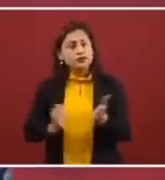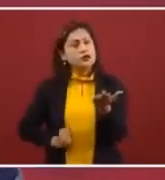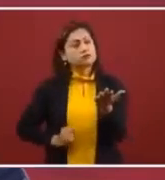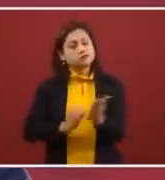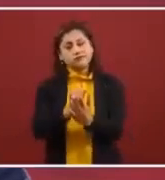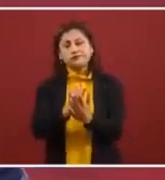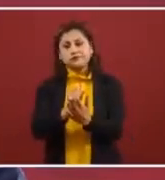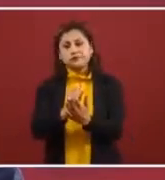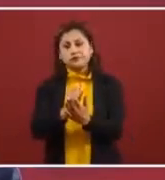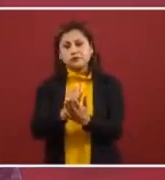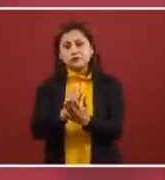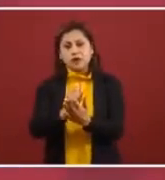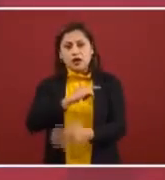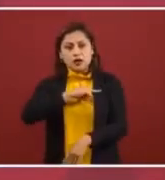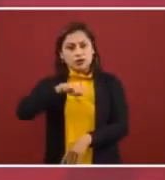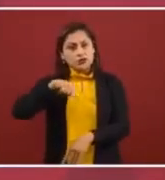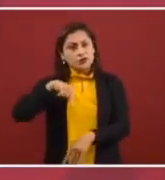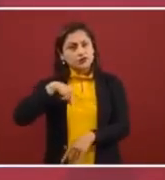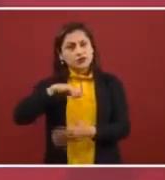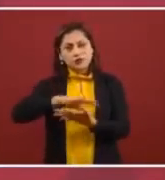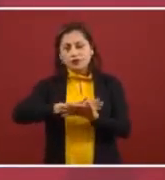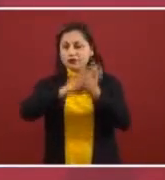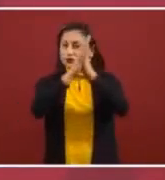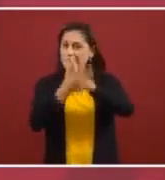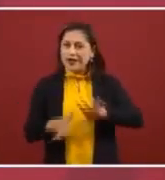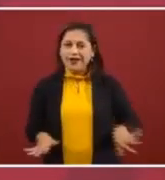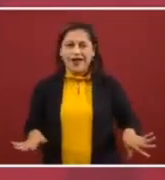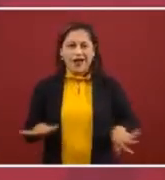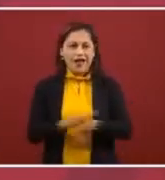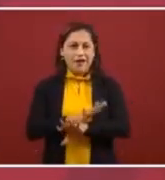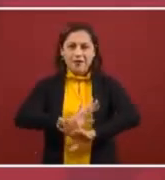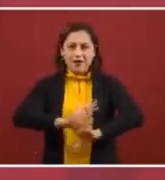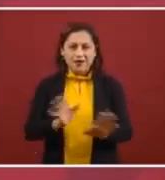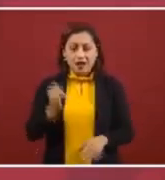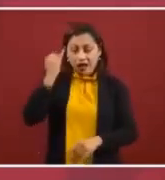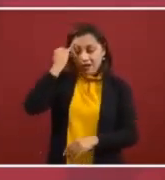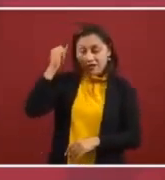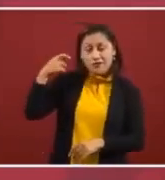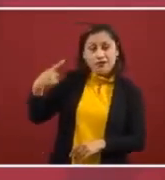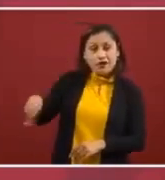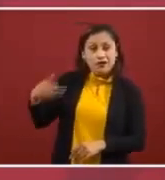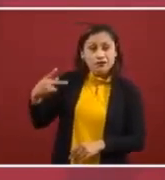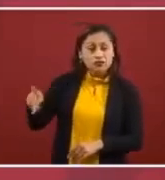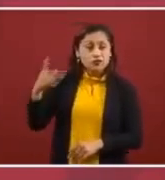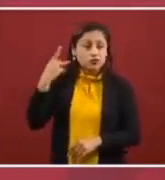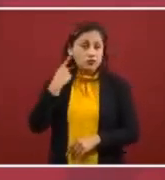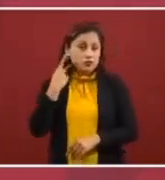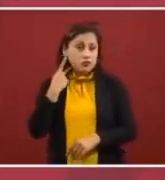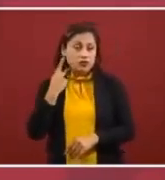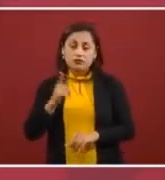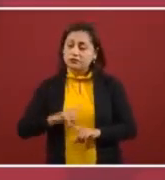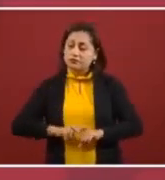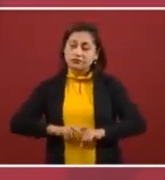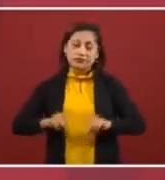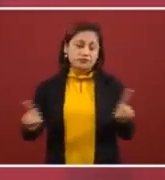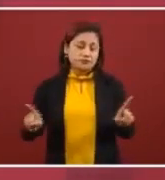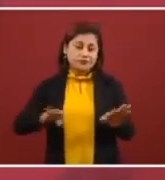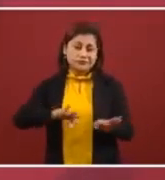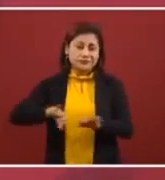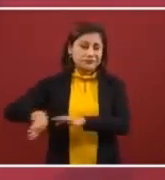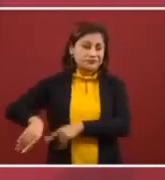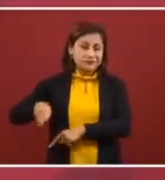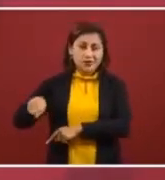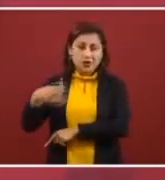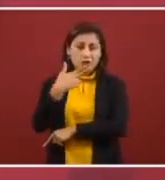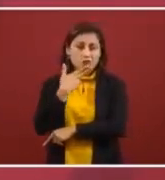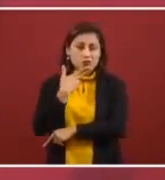that we were going to change this politics, which was absurd and inhumane